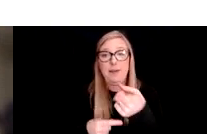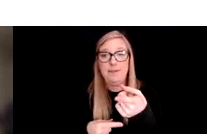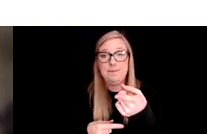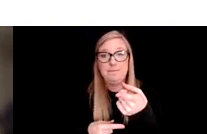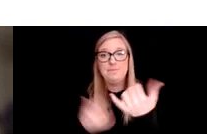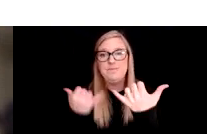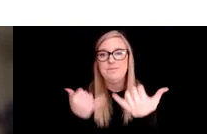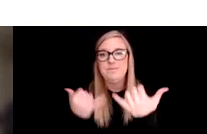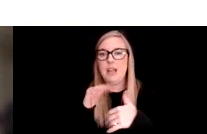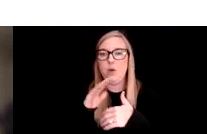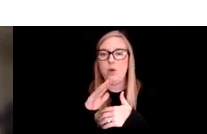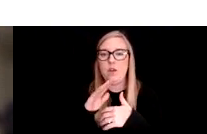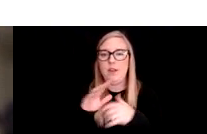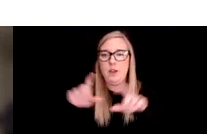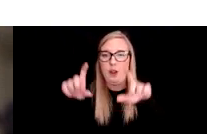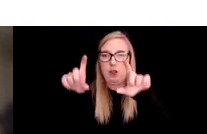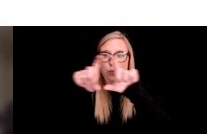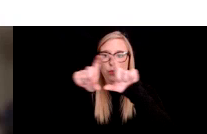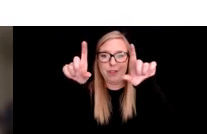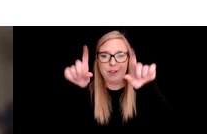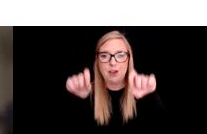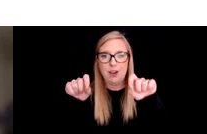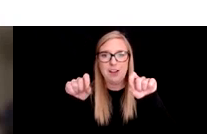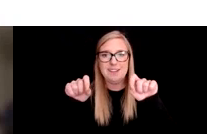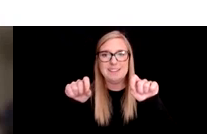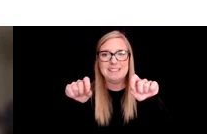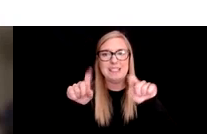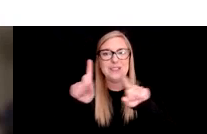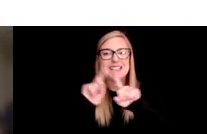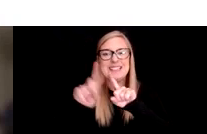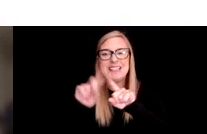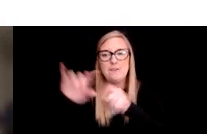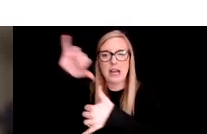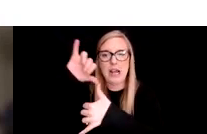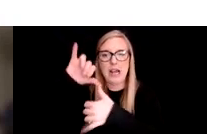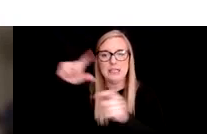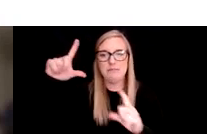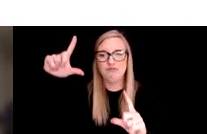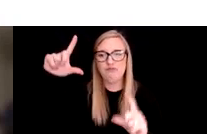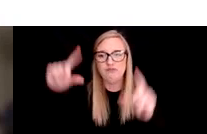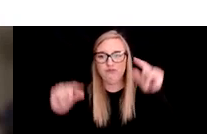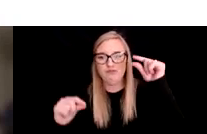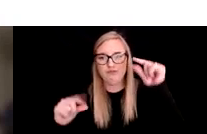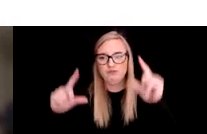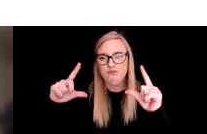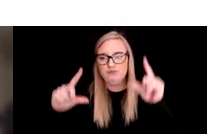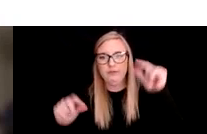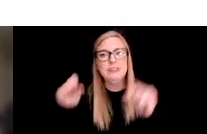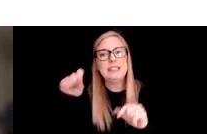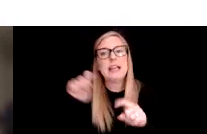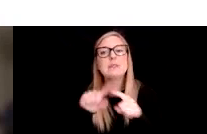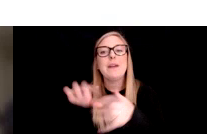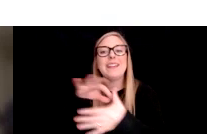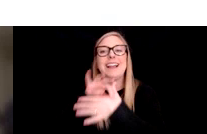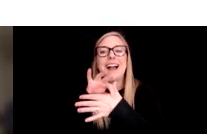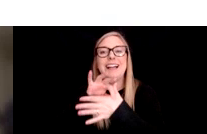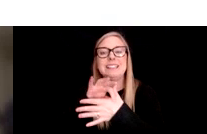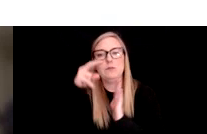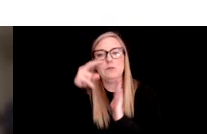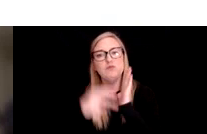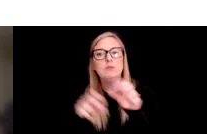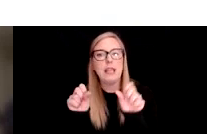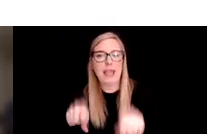of the cards seem to really appear to be the same height, but the content within is still legible.